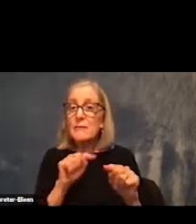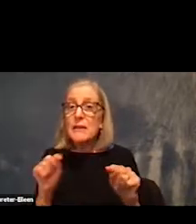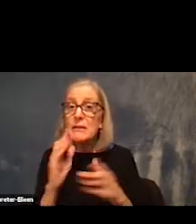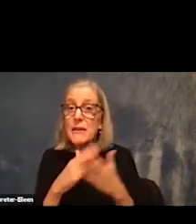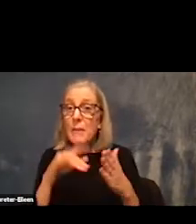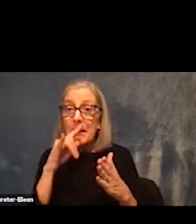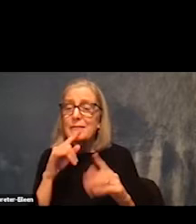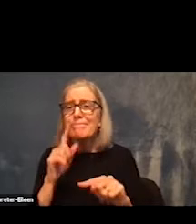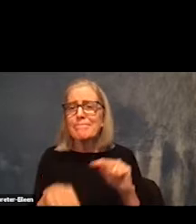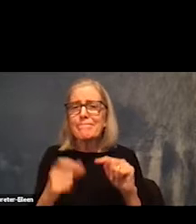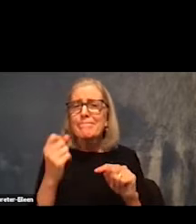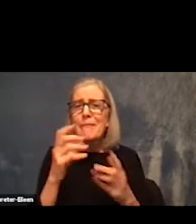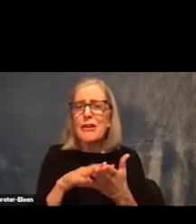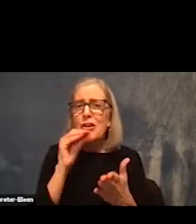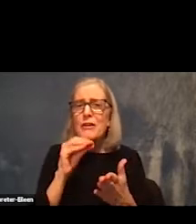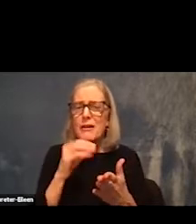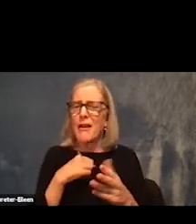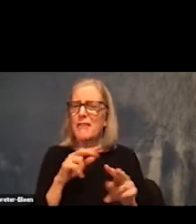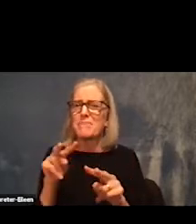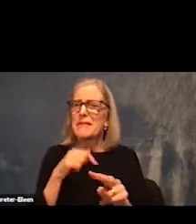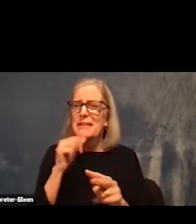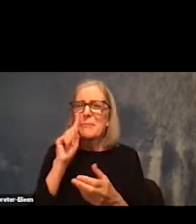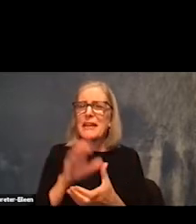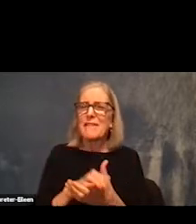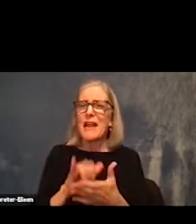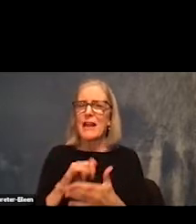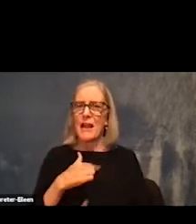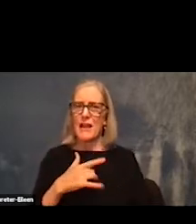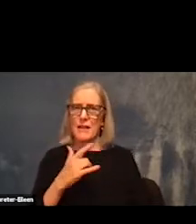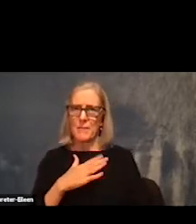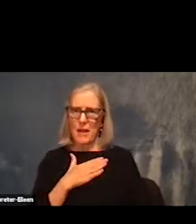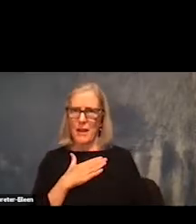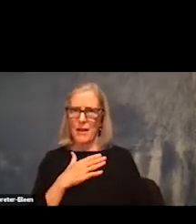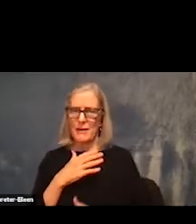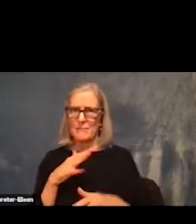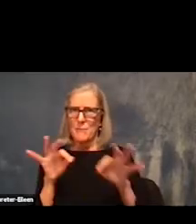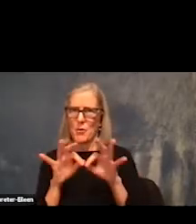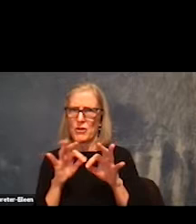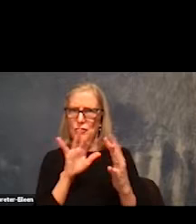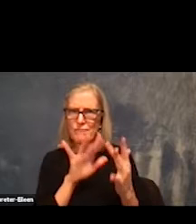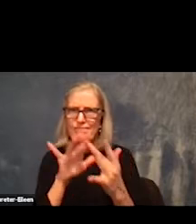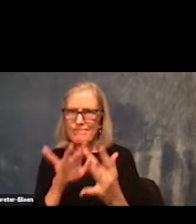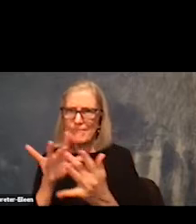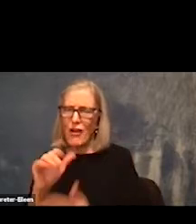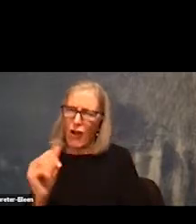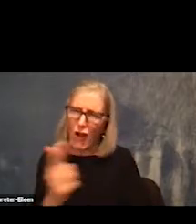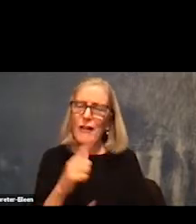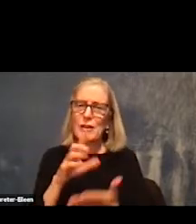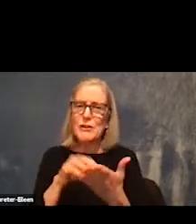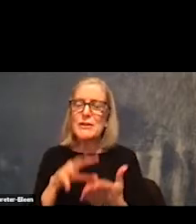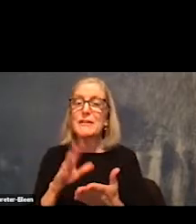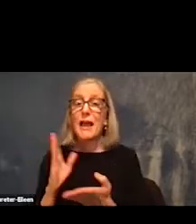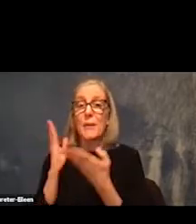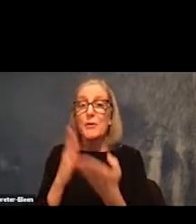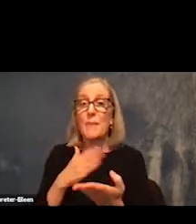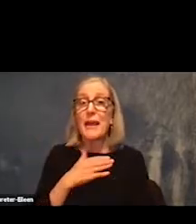I figured it was up to me to find a way to reach everybody. I brought that attitude into my later work as a special ed teacher